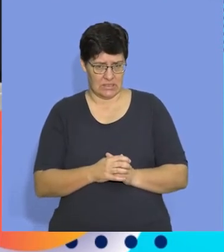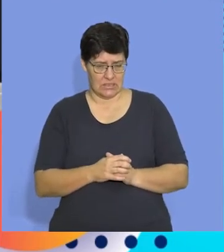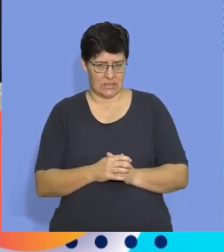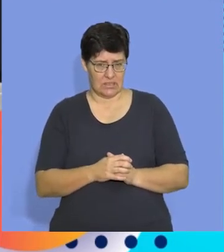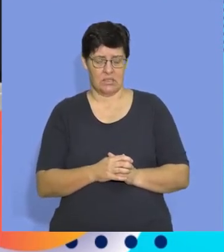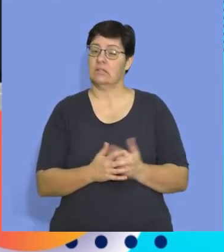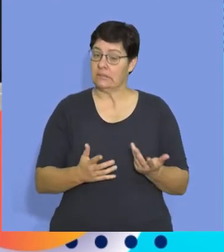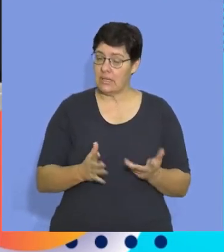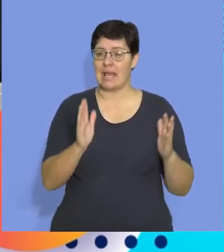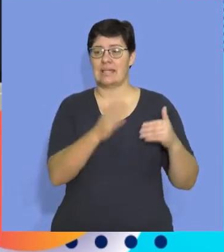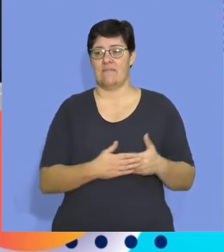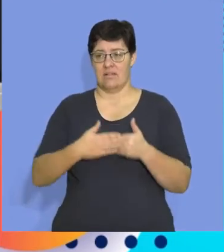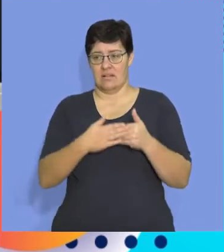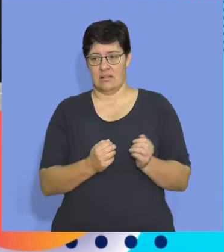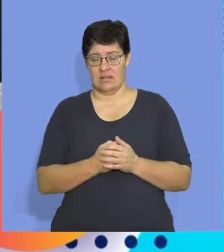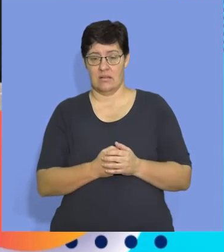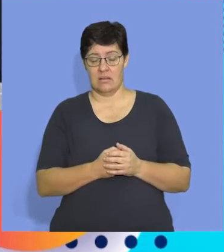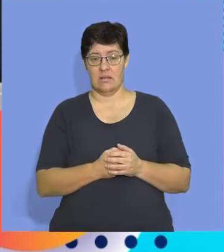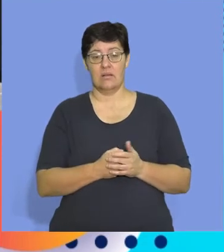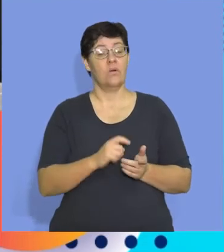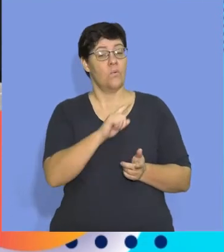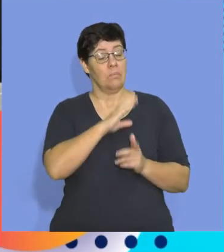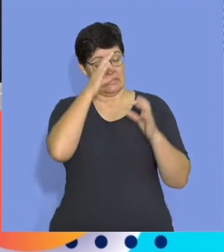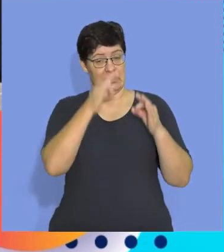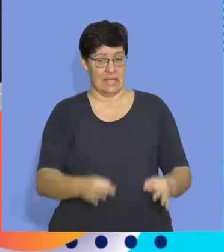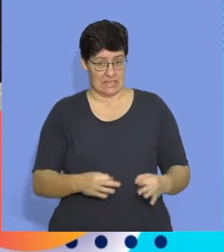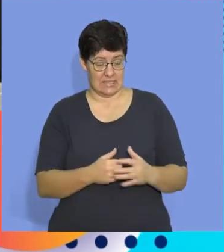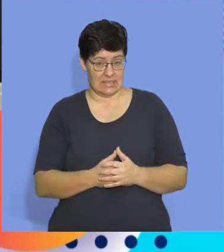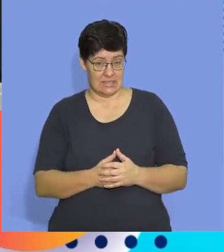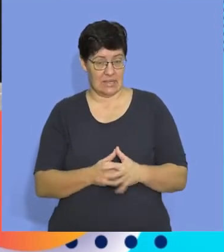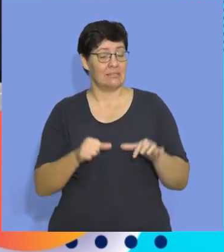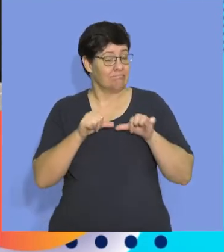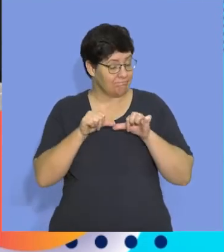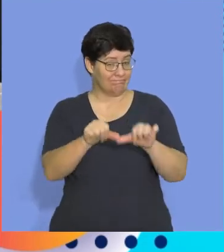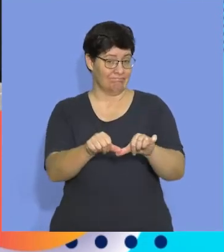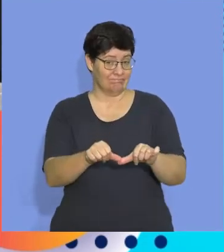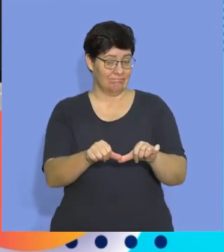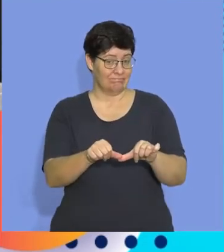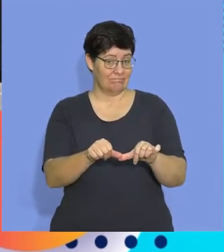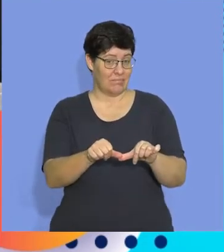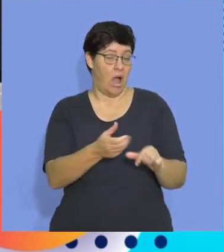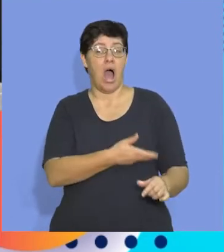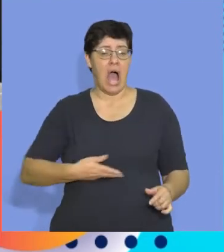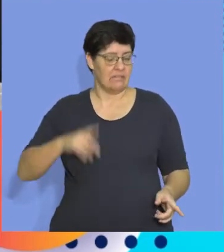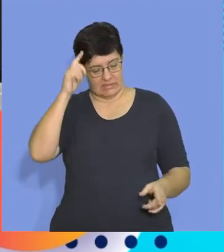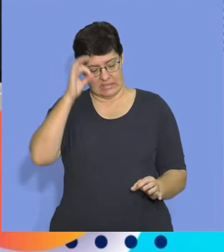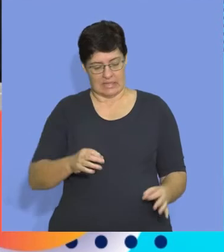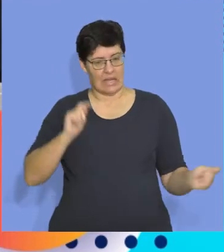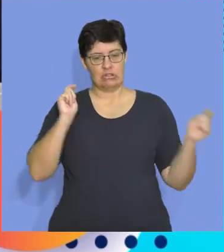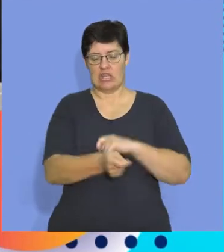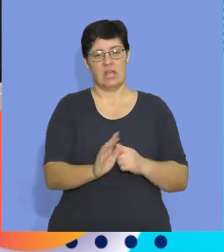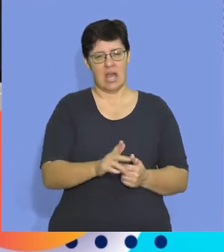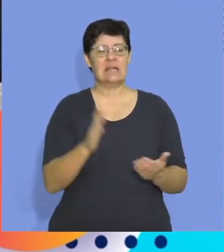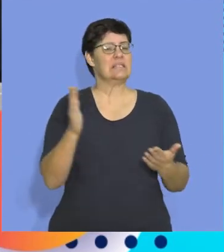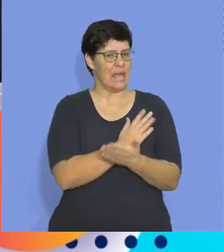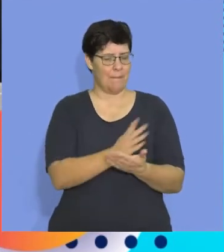now we got to be careful. We need to make a decision and stick to it. We can't change halfway through. In some questions, they'll